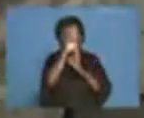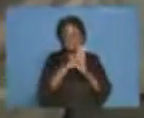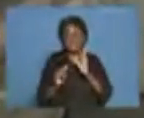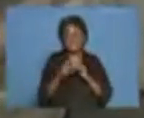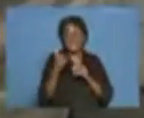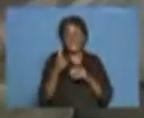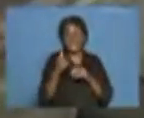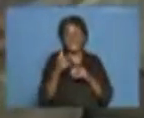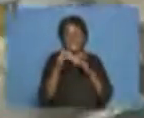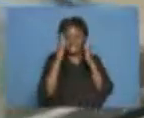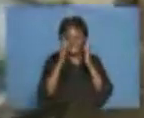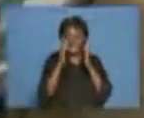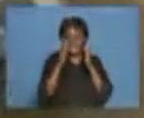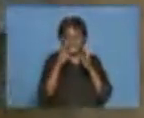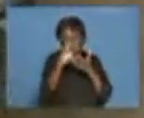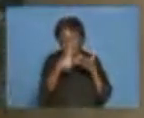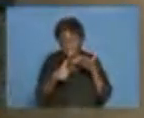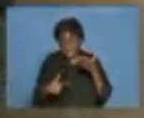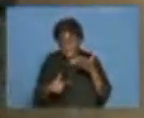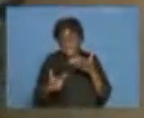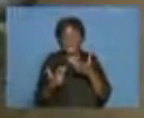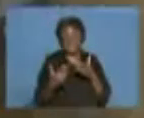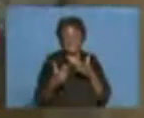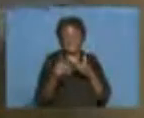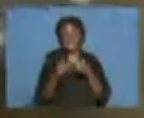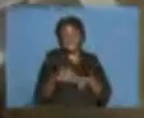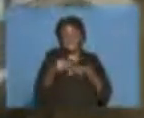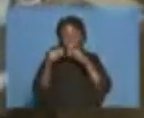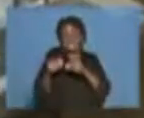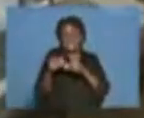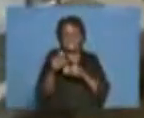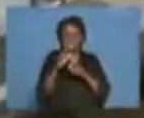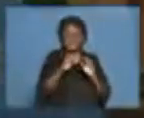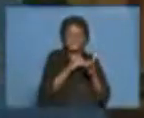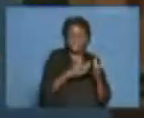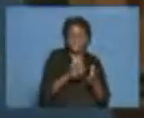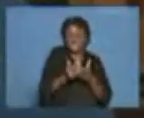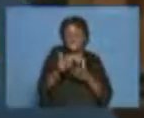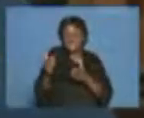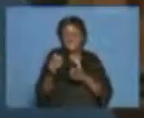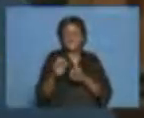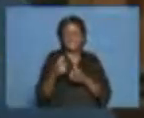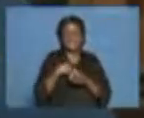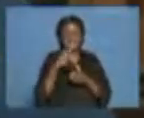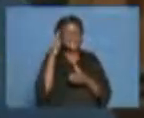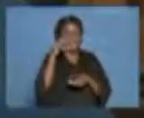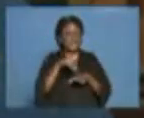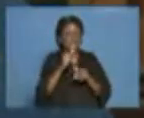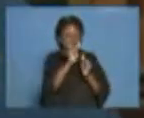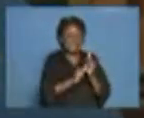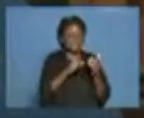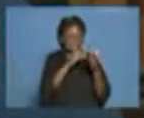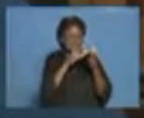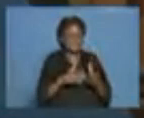from others in the job market. I look at each student as a lesson for me. And so,